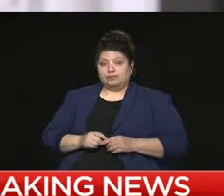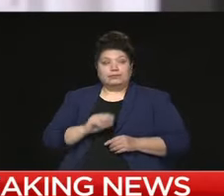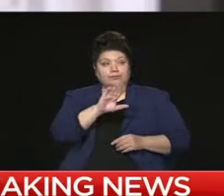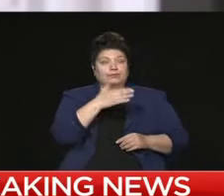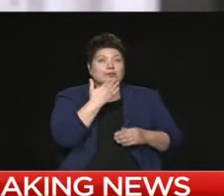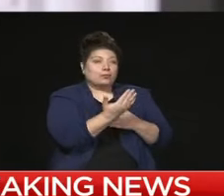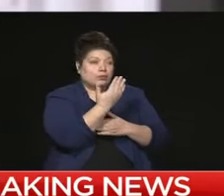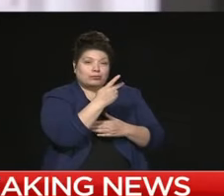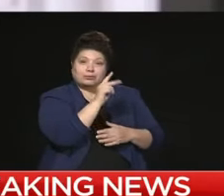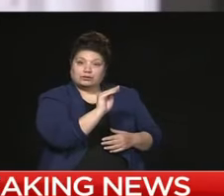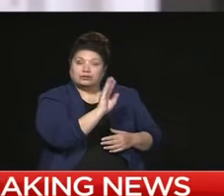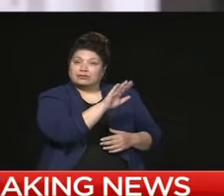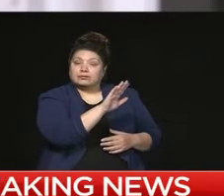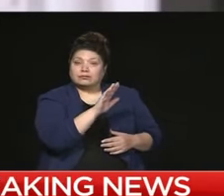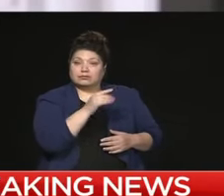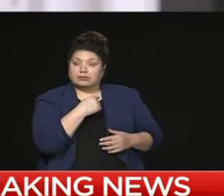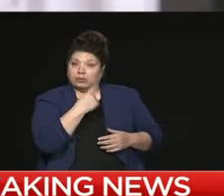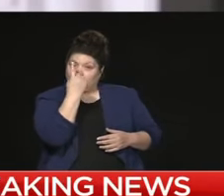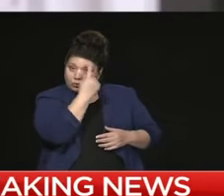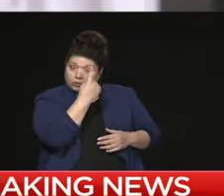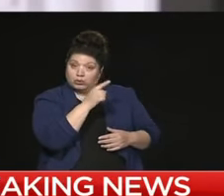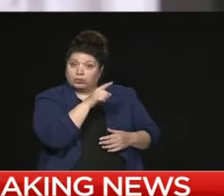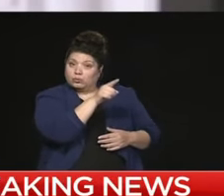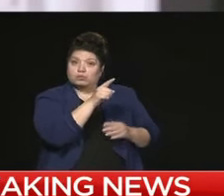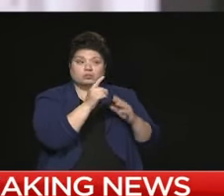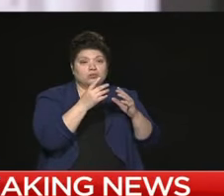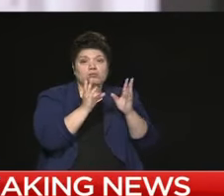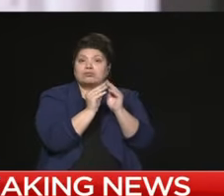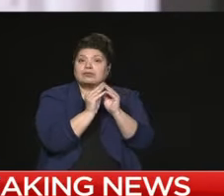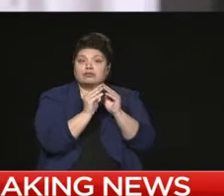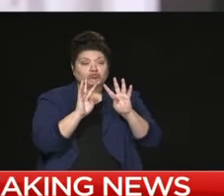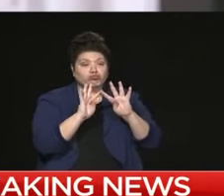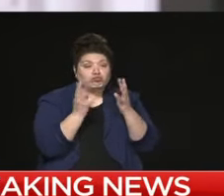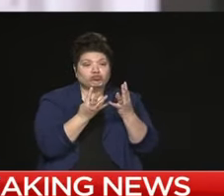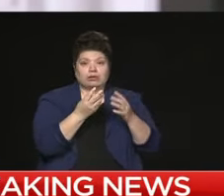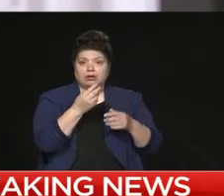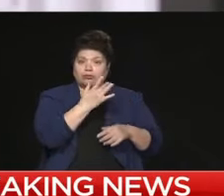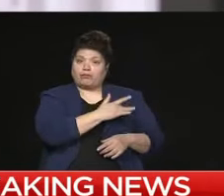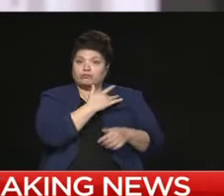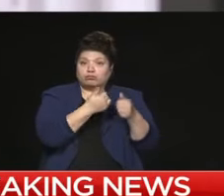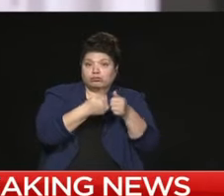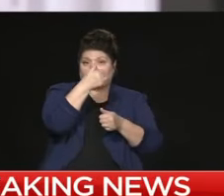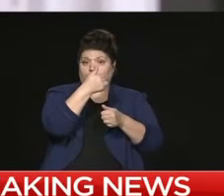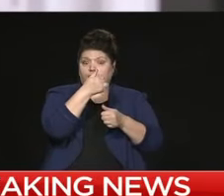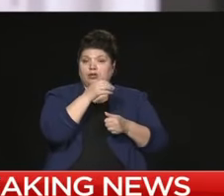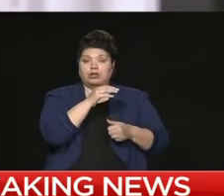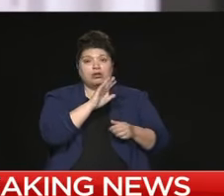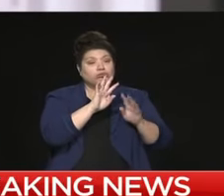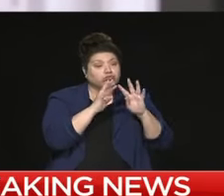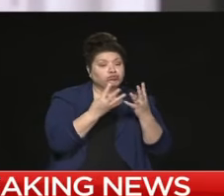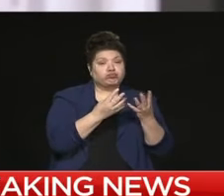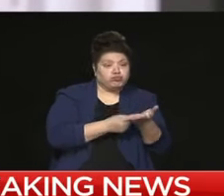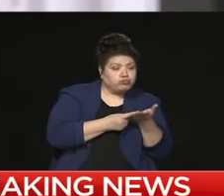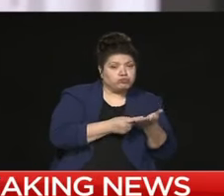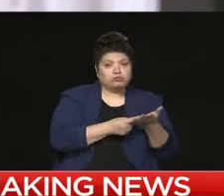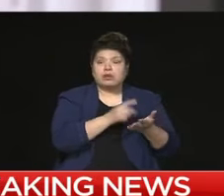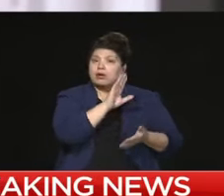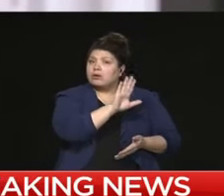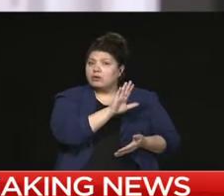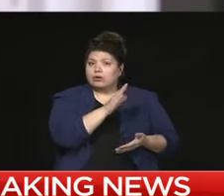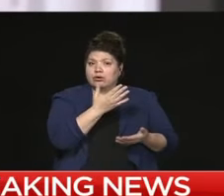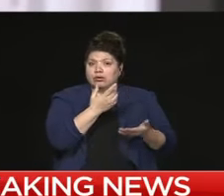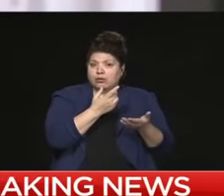Prime Minister. I'm wondering, when you're meeting with the premiers today, are you going to discuss how to phase